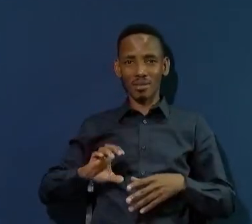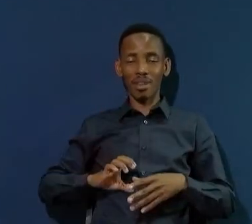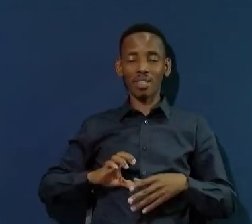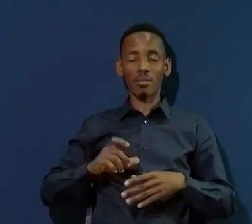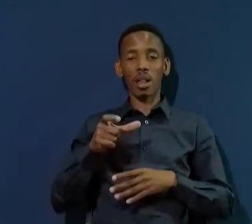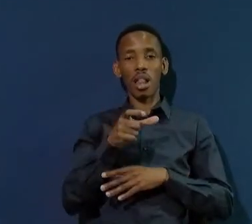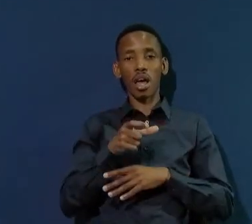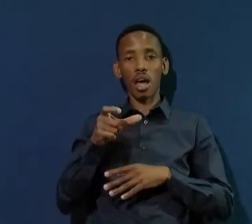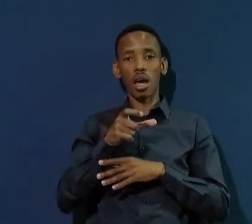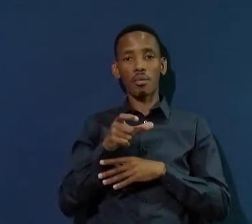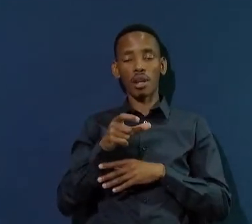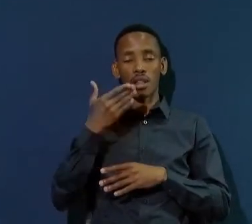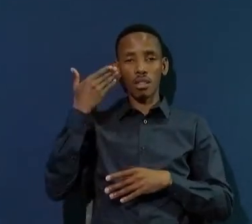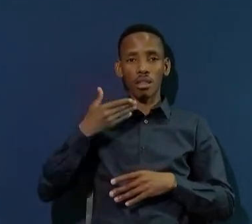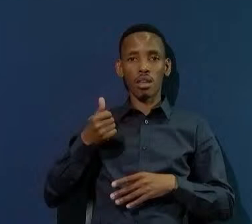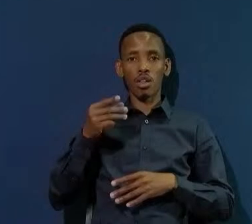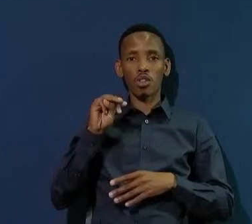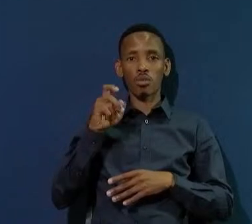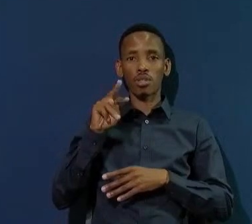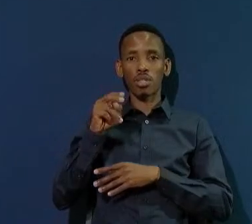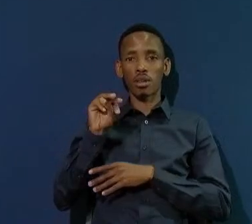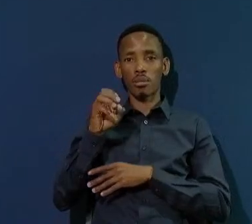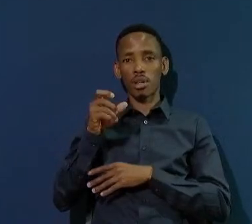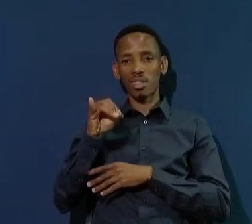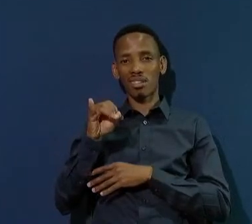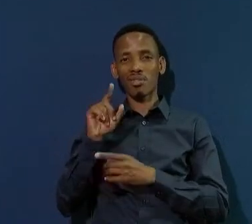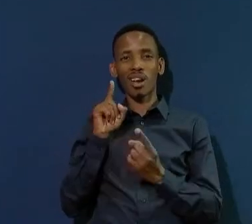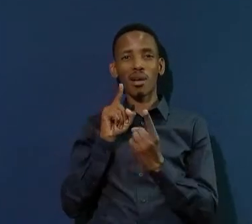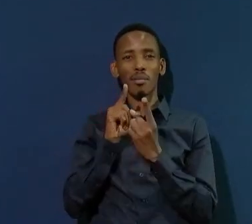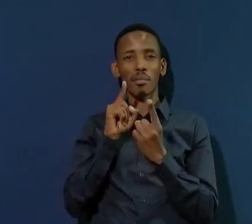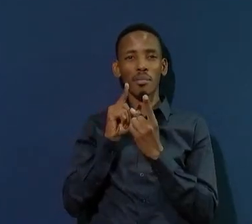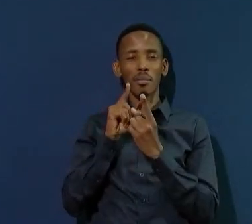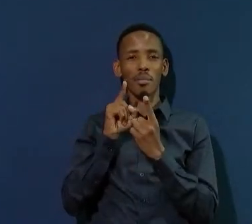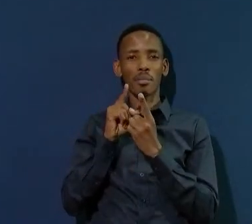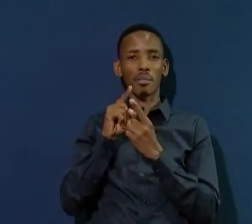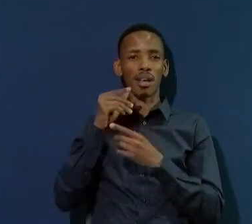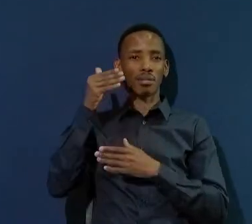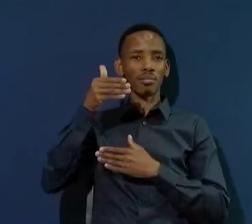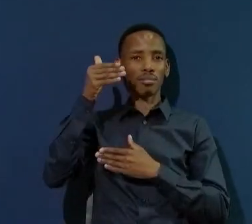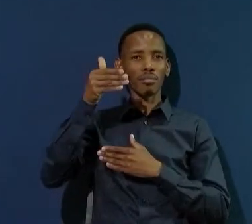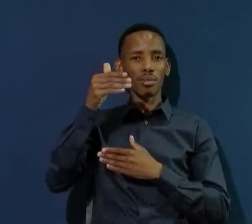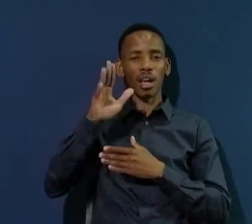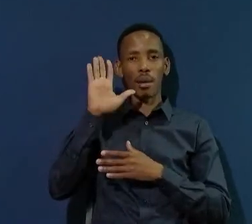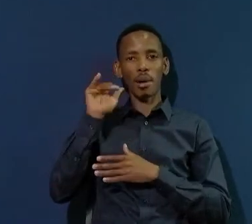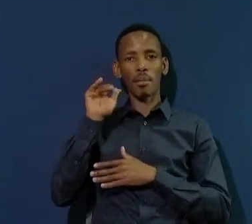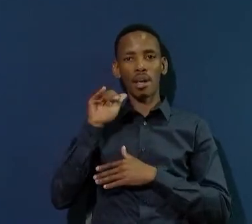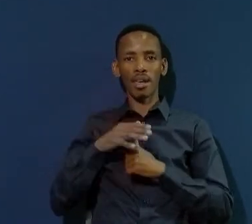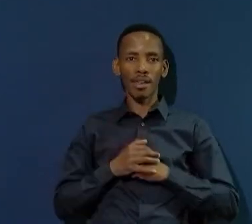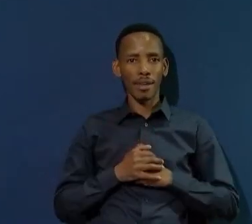Gaborone. La melina ke tumisa mothe re tla kopana gape mo nakong e tlang. It's a goodbye from me to you.